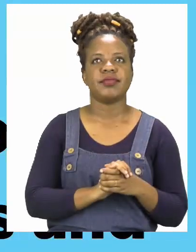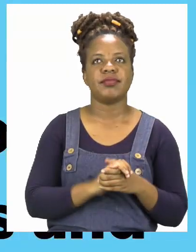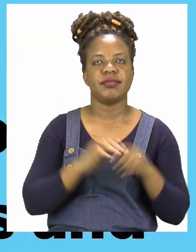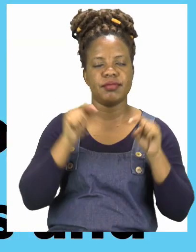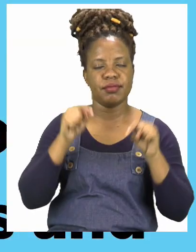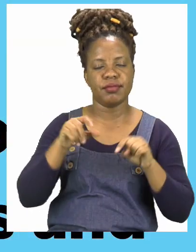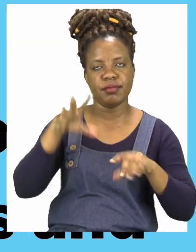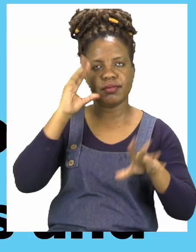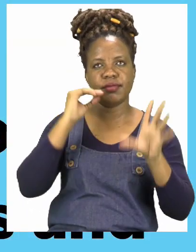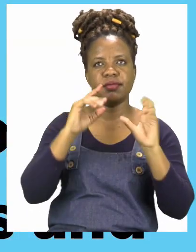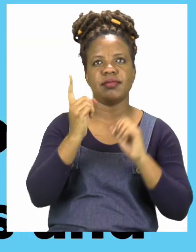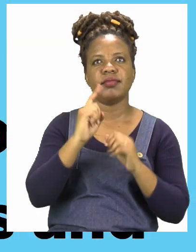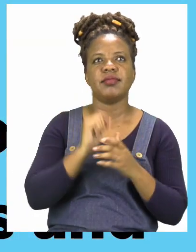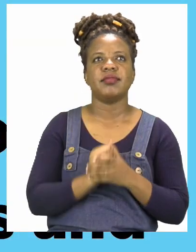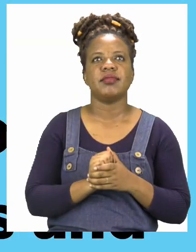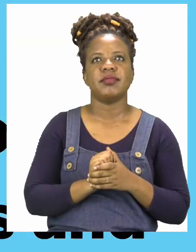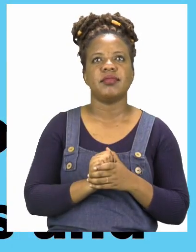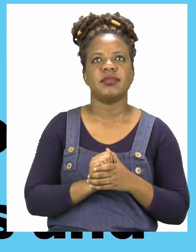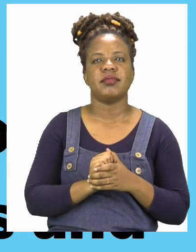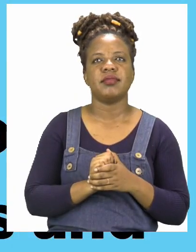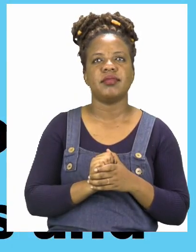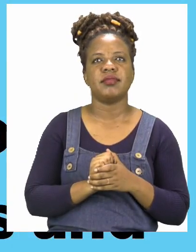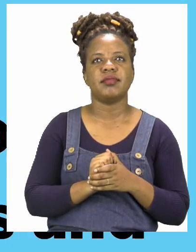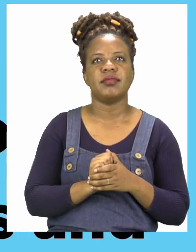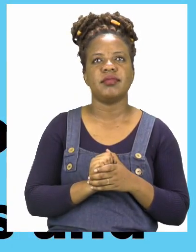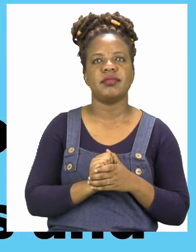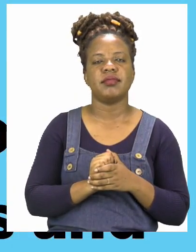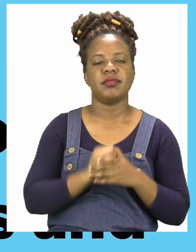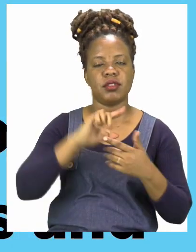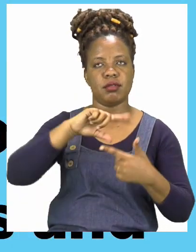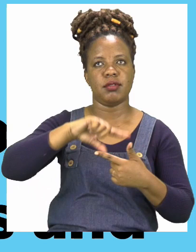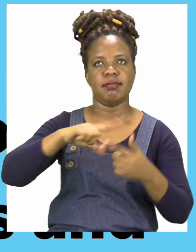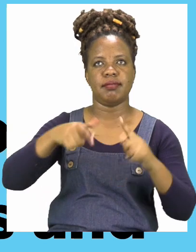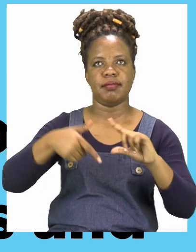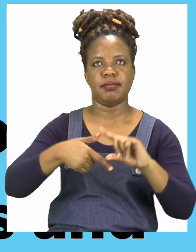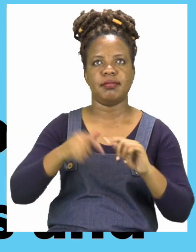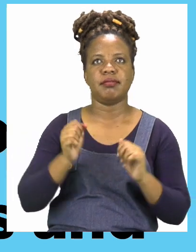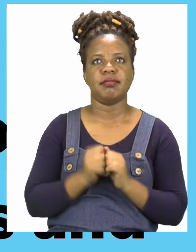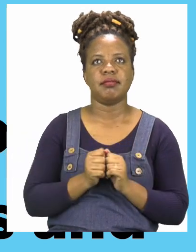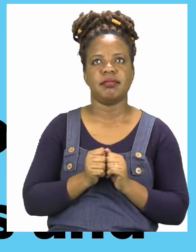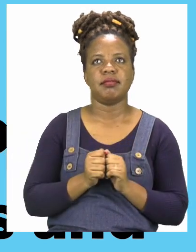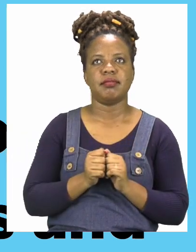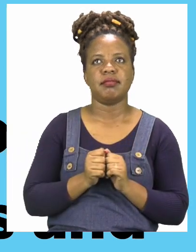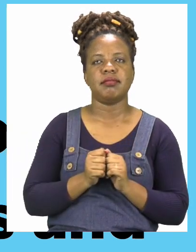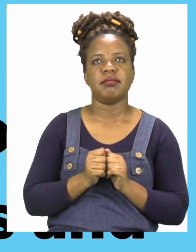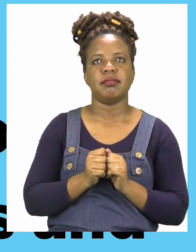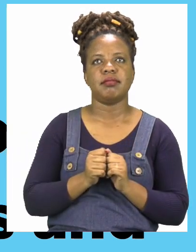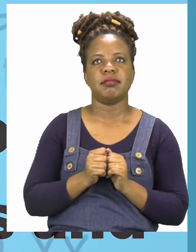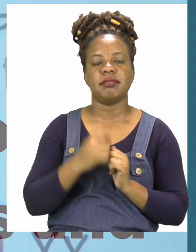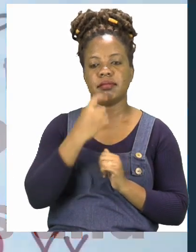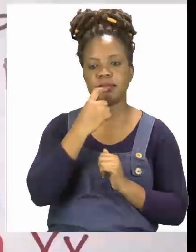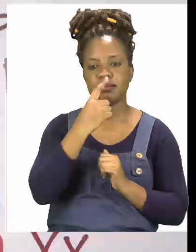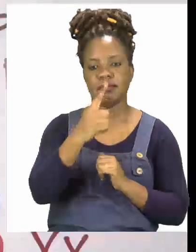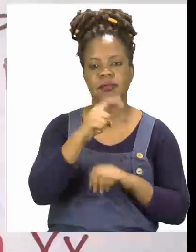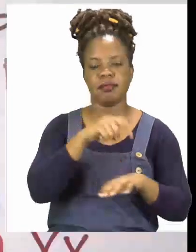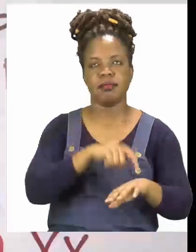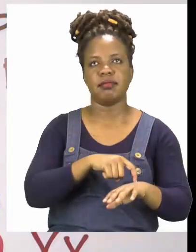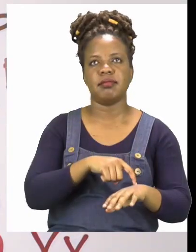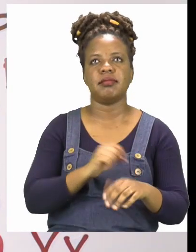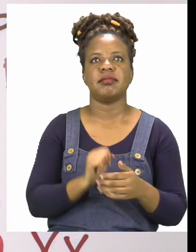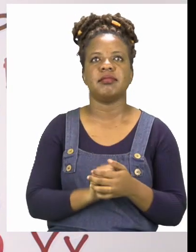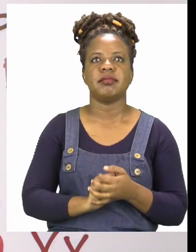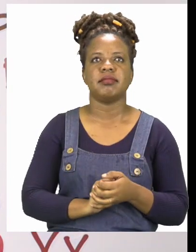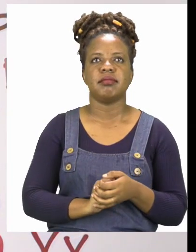For today's lesson, we will be talking about shapes and telling time.